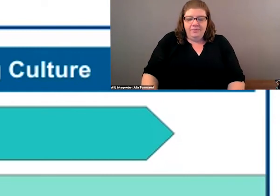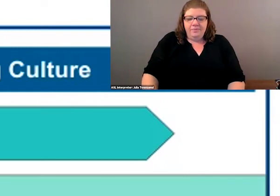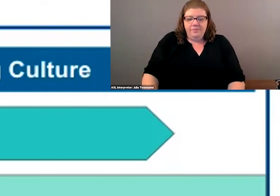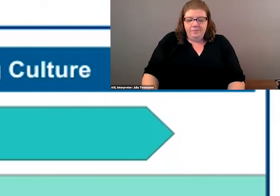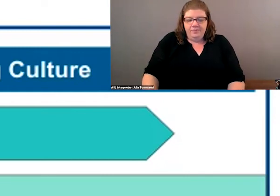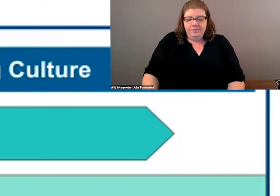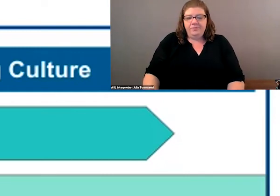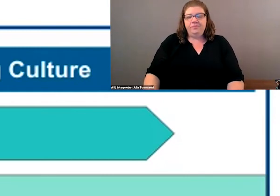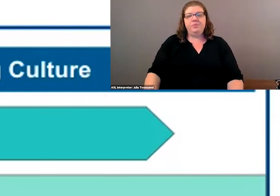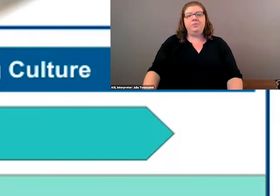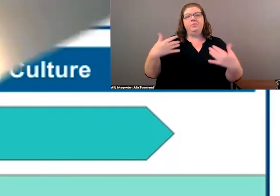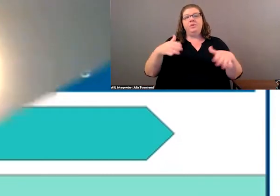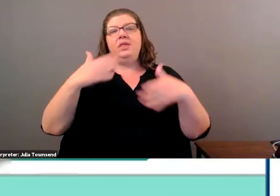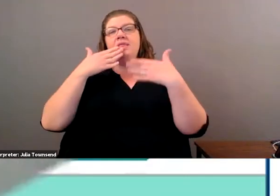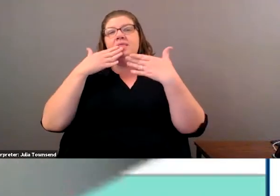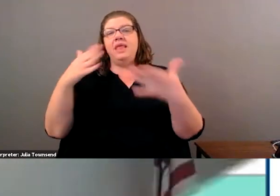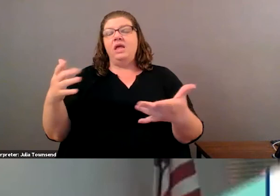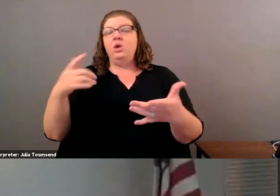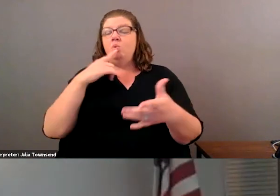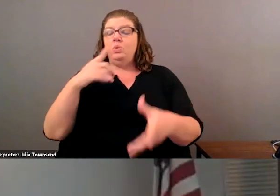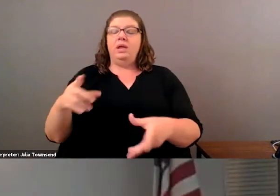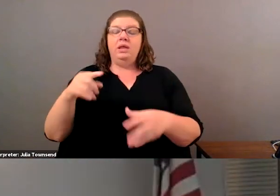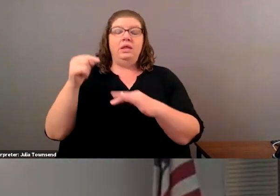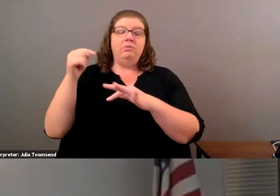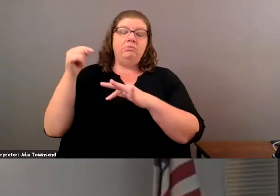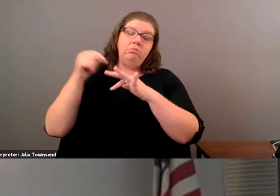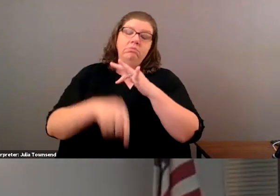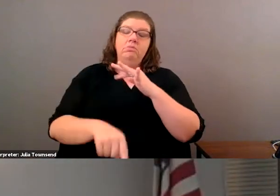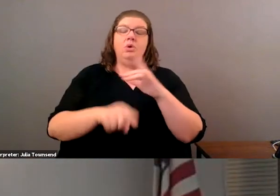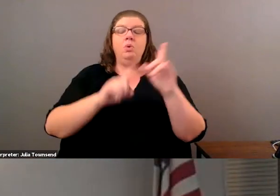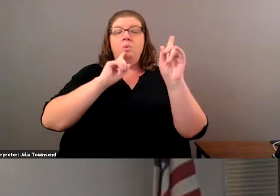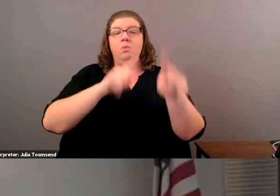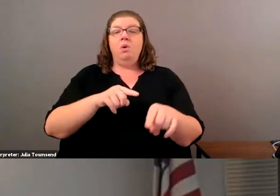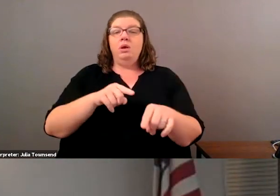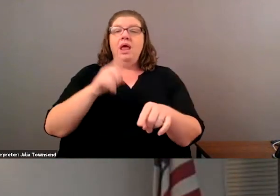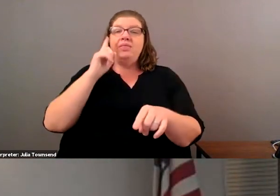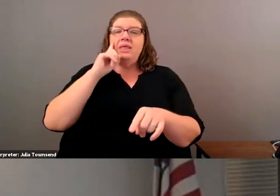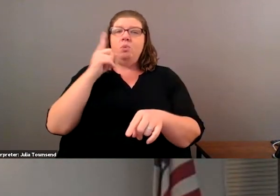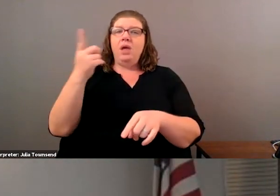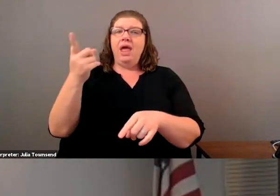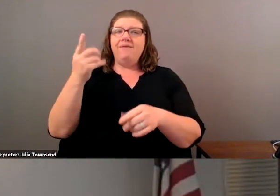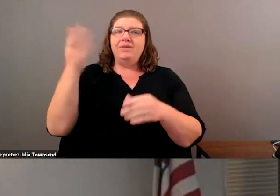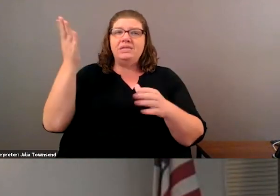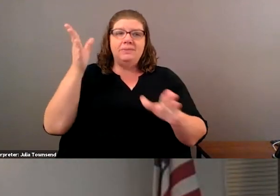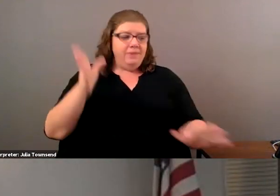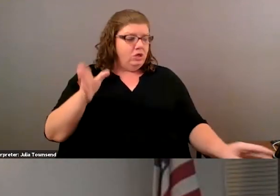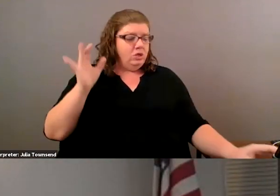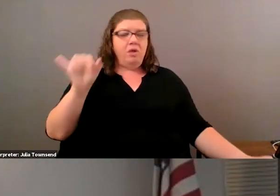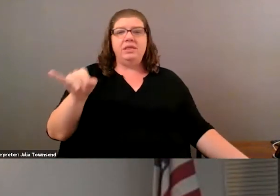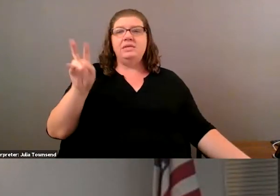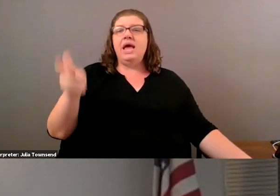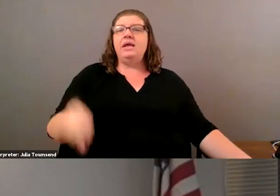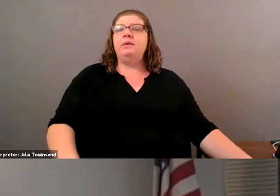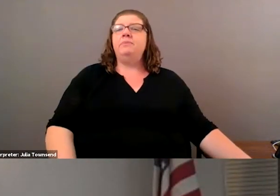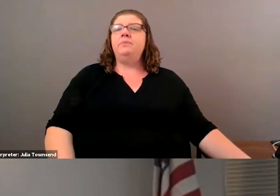Great comprehensive report. Ms. Trujillo, I believe we do have speakers tonight on this item.